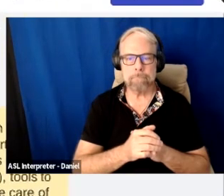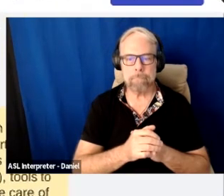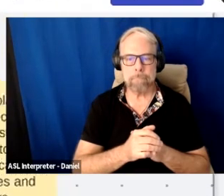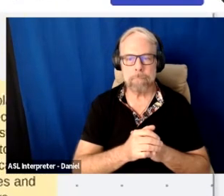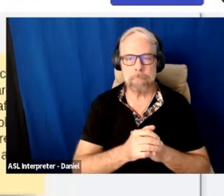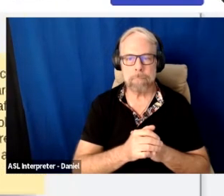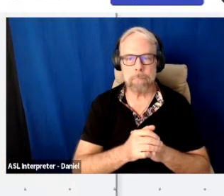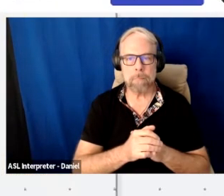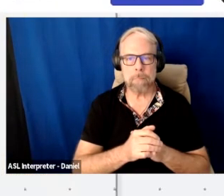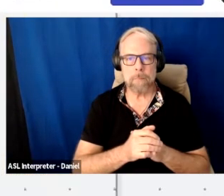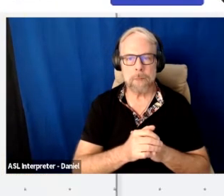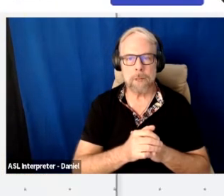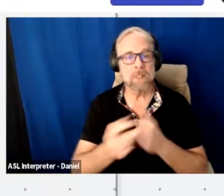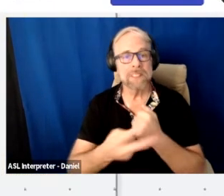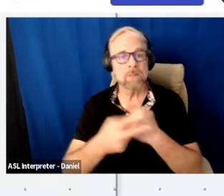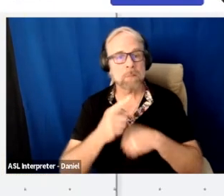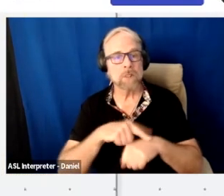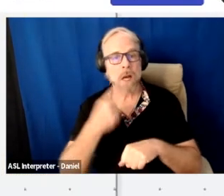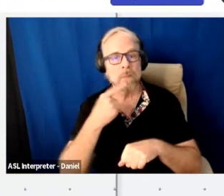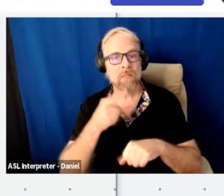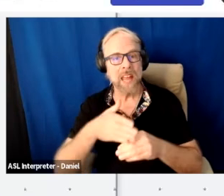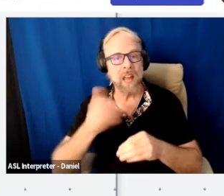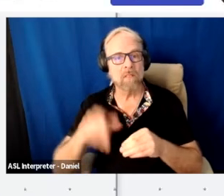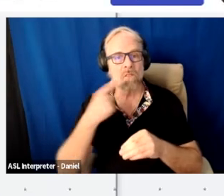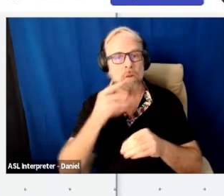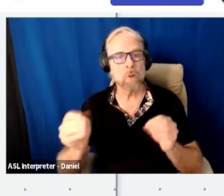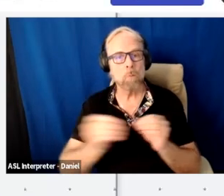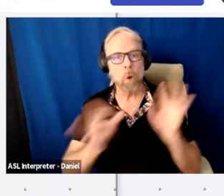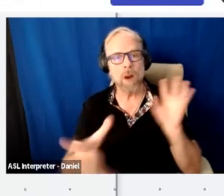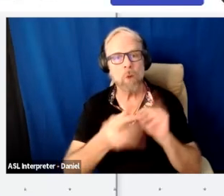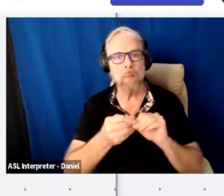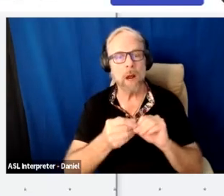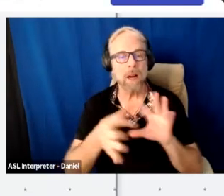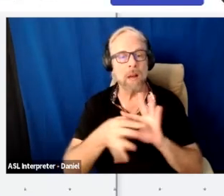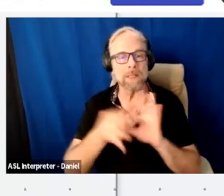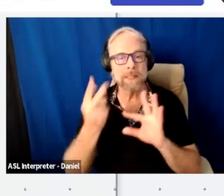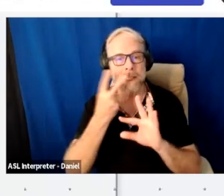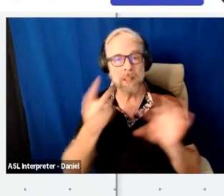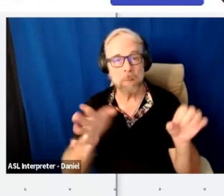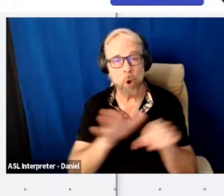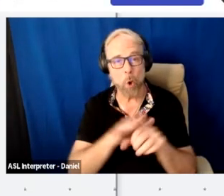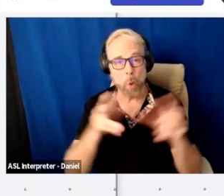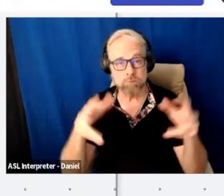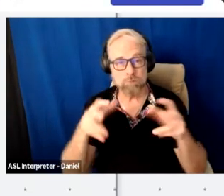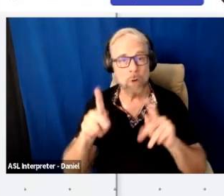And you'd like to save some time at the end for some more wraparound comments to see them as a whole? Yeah, if that works. Yep, we can do